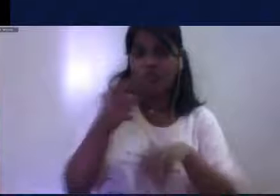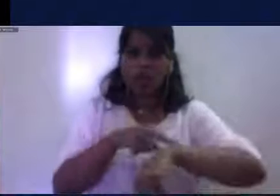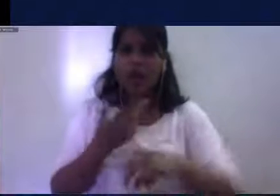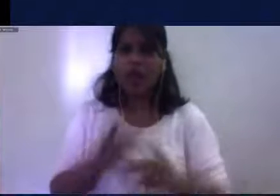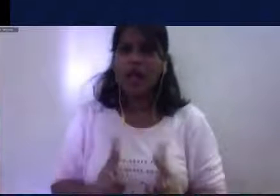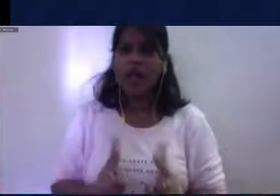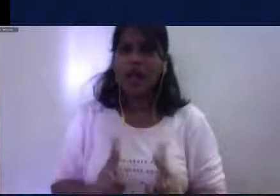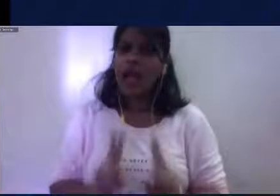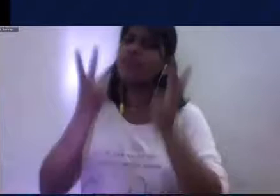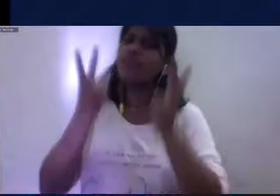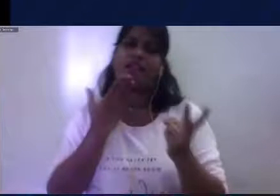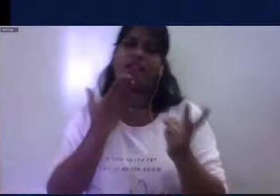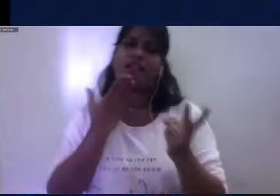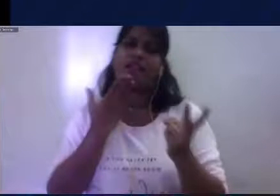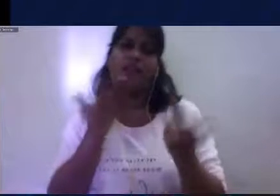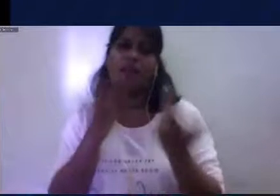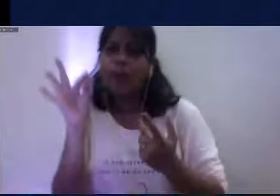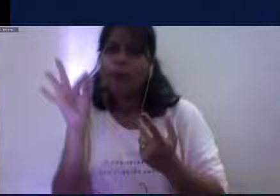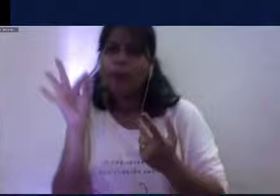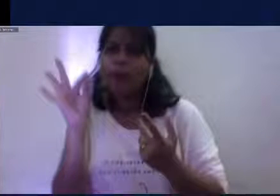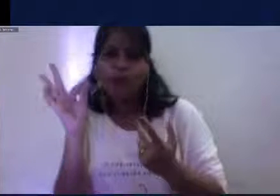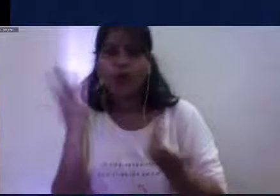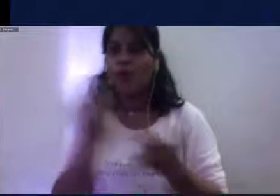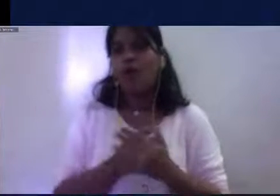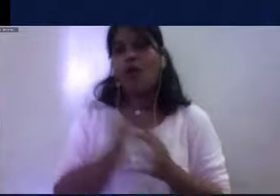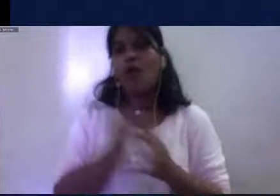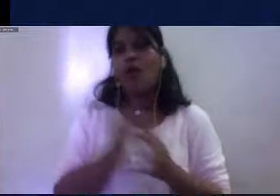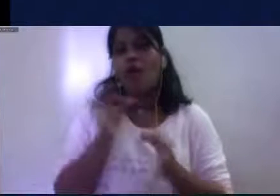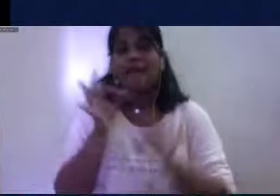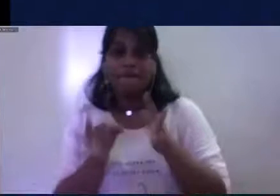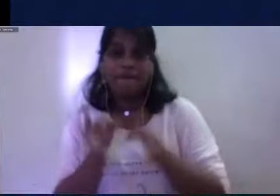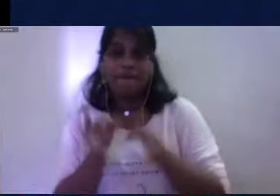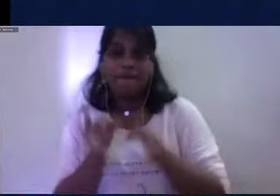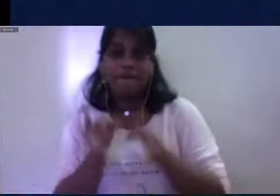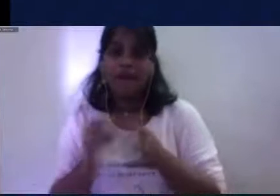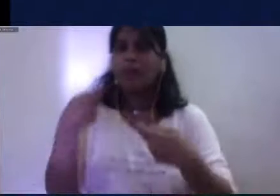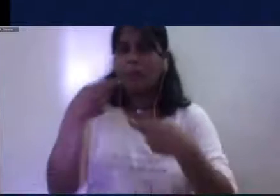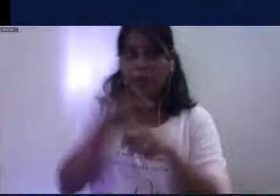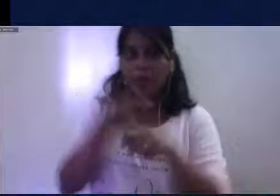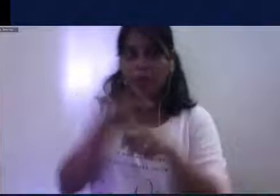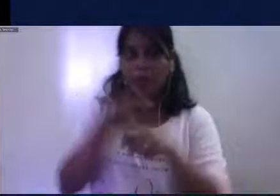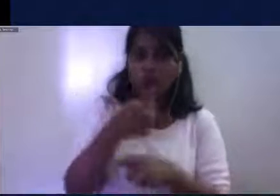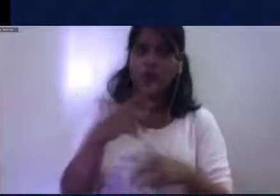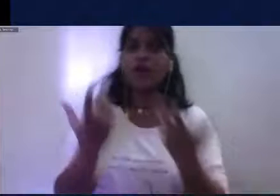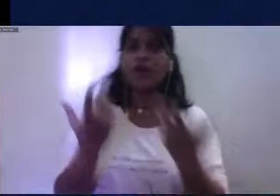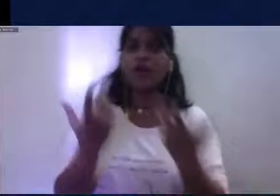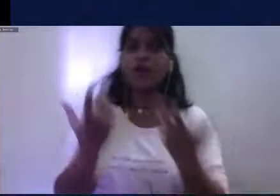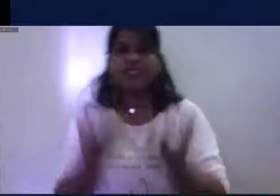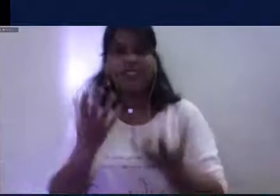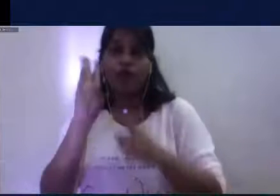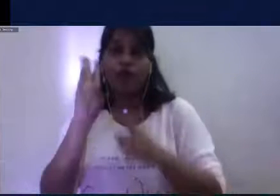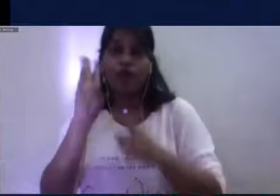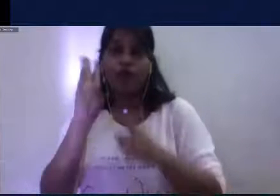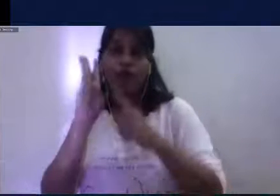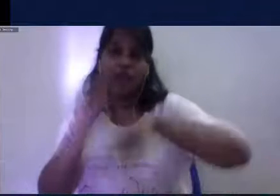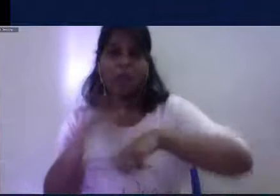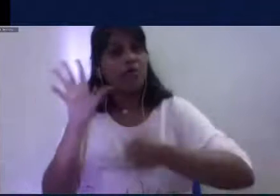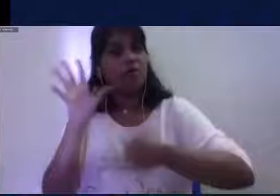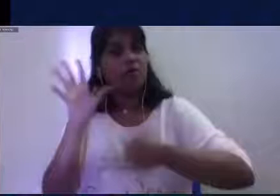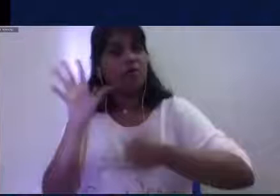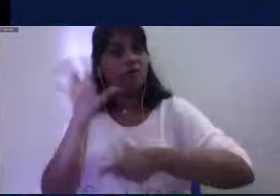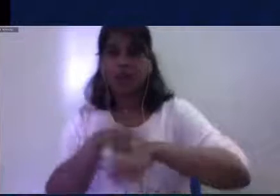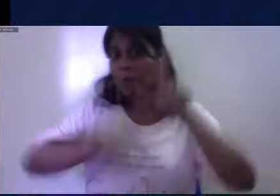a bluish colored LED would glow on it. If the pressure cooker steamed out for the 4th time or the 5th time as